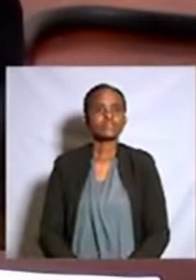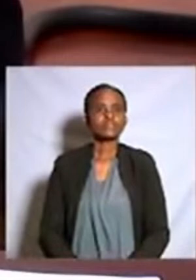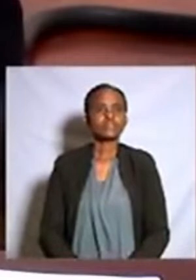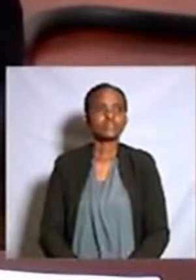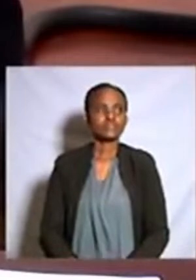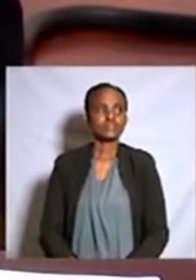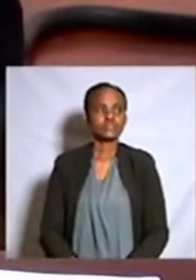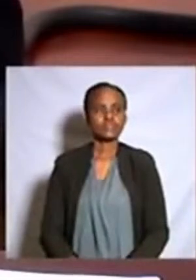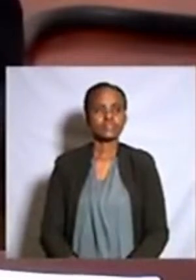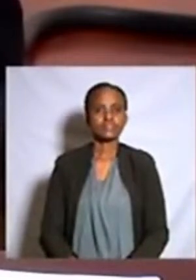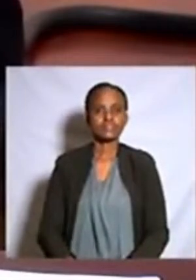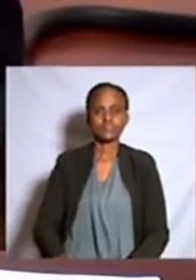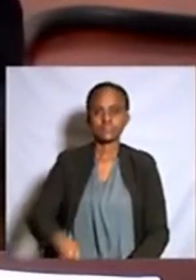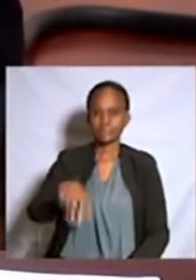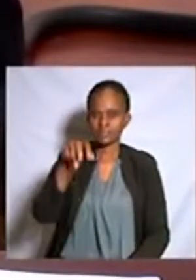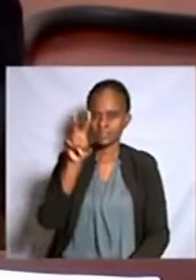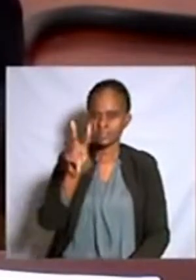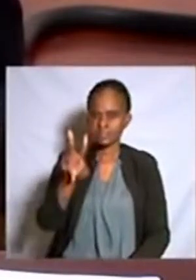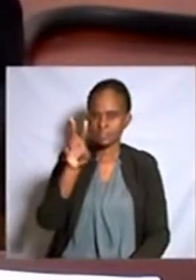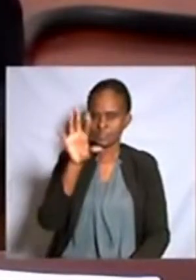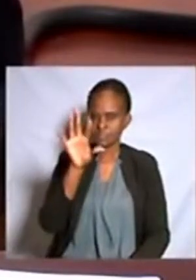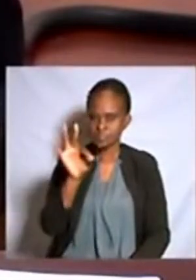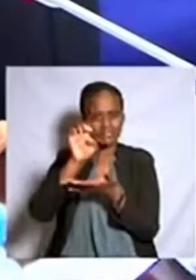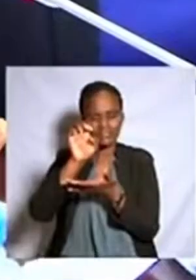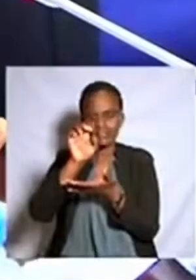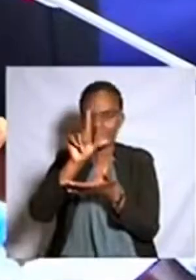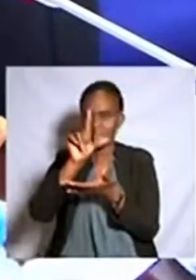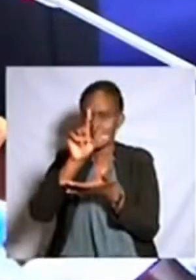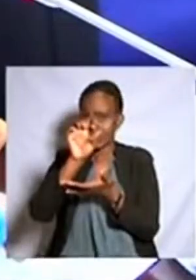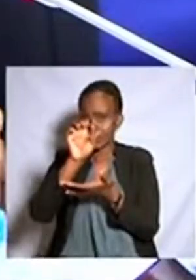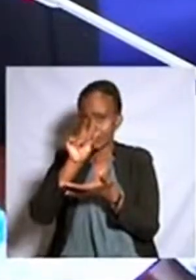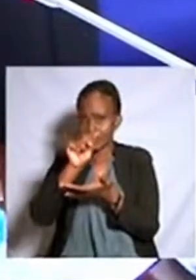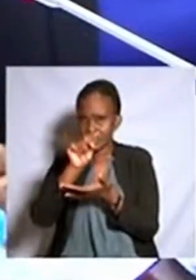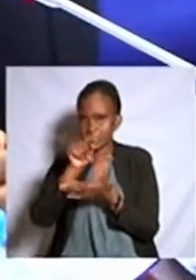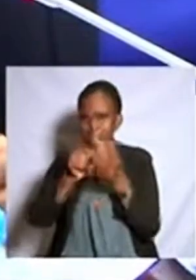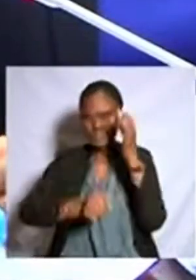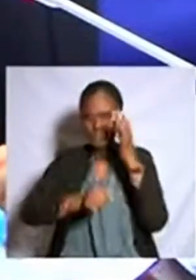The 29 vacant spaces, even for people occupying